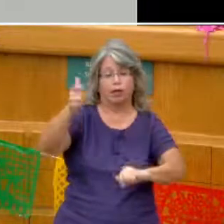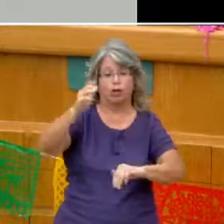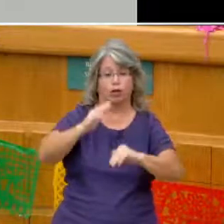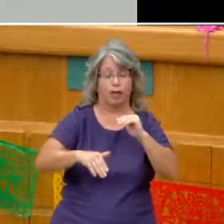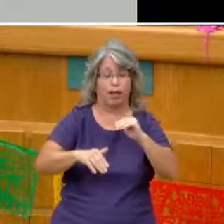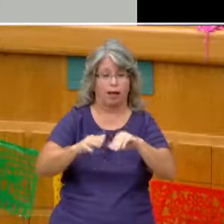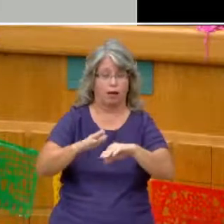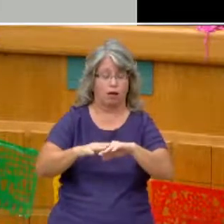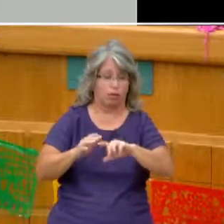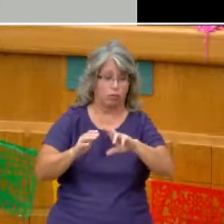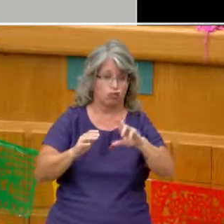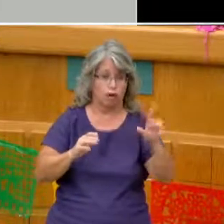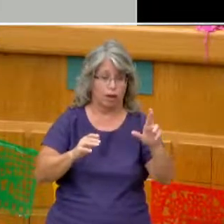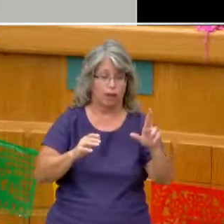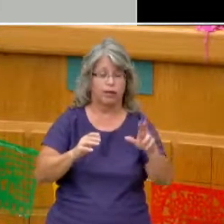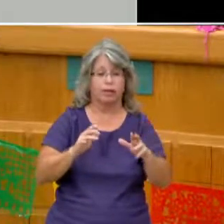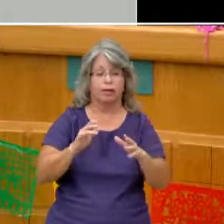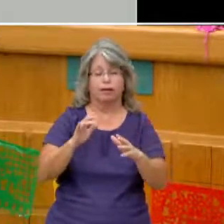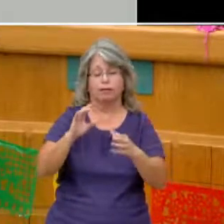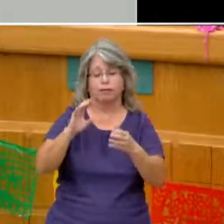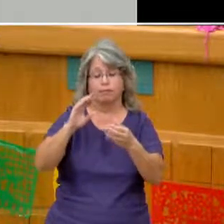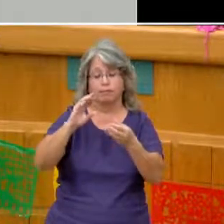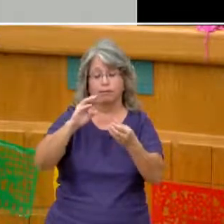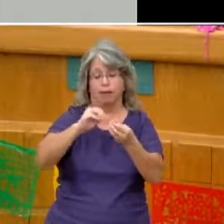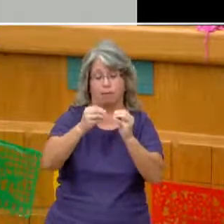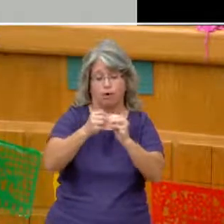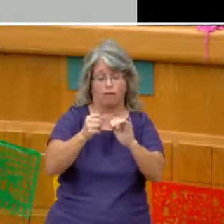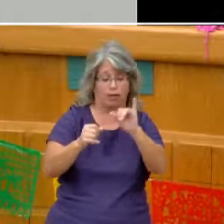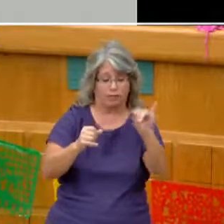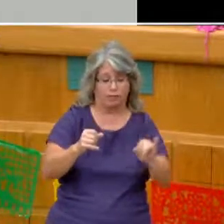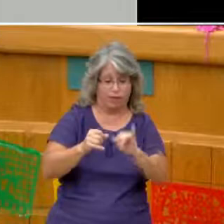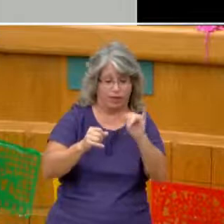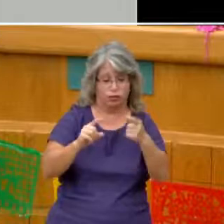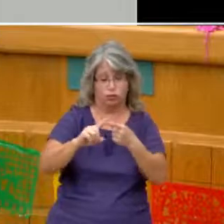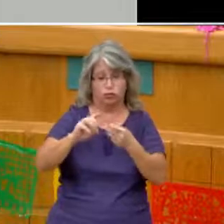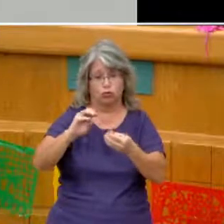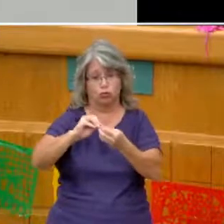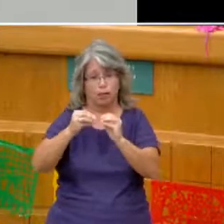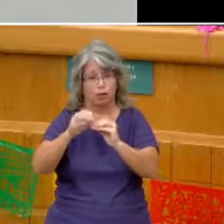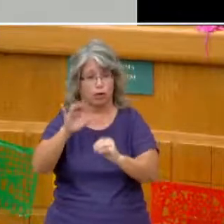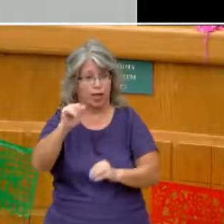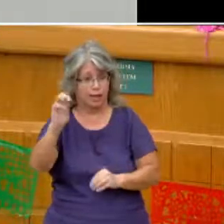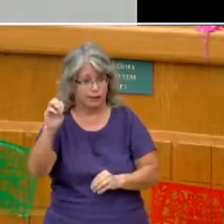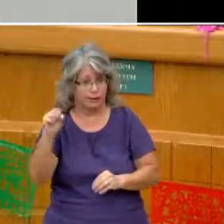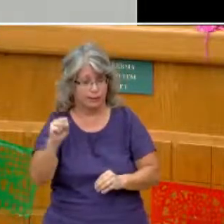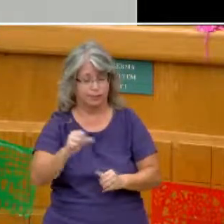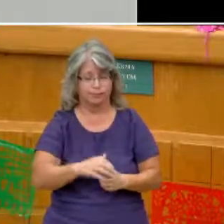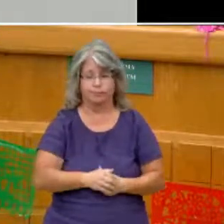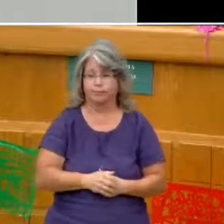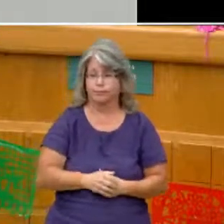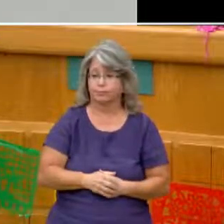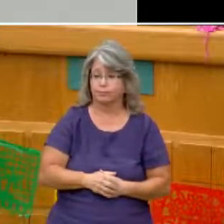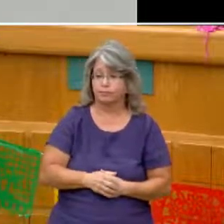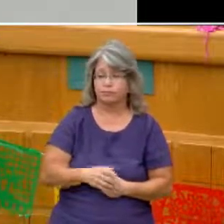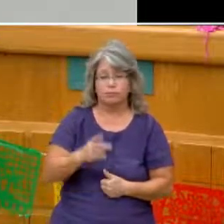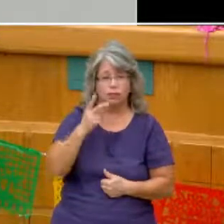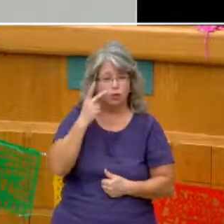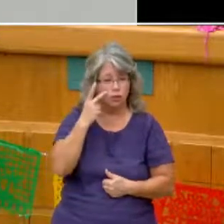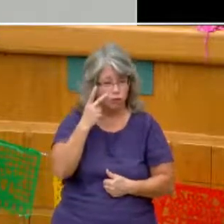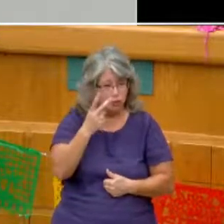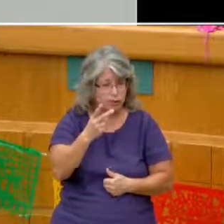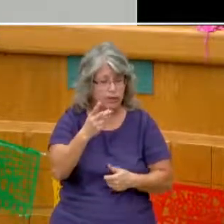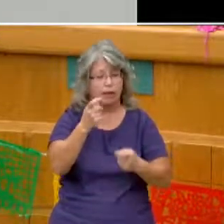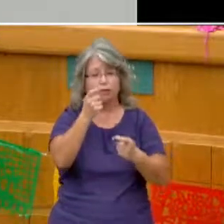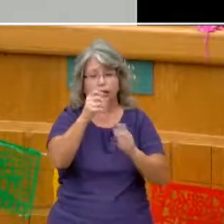That's lining up infections to number of cases. And you can see that there is a little bit of a leveling off that's